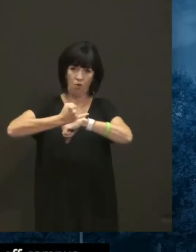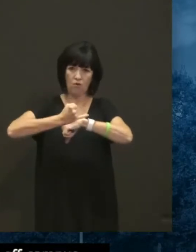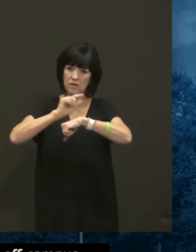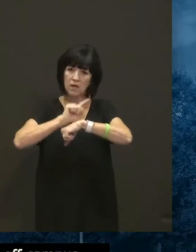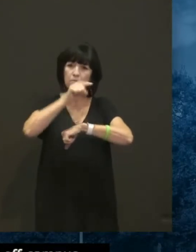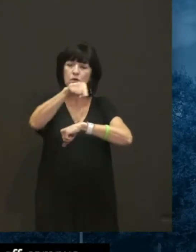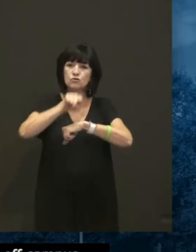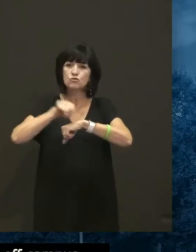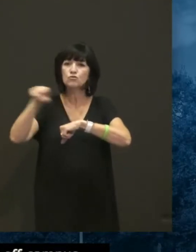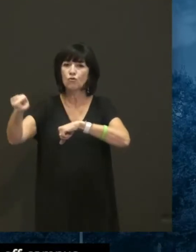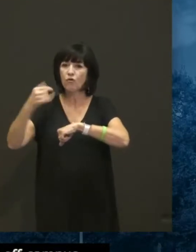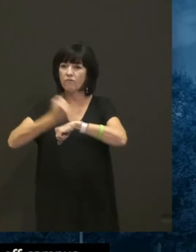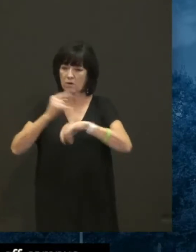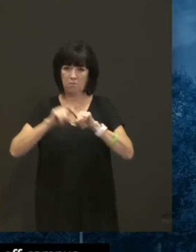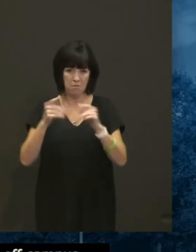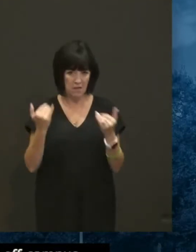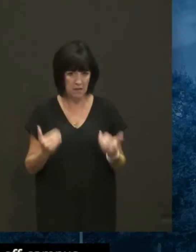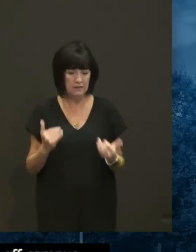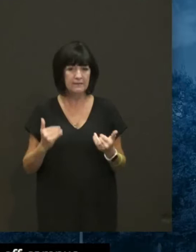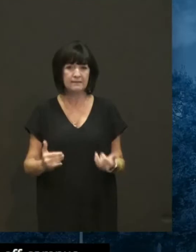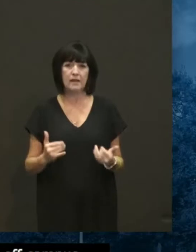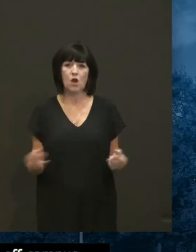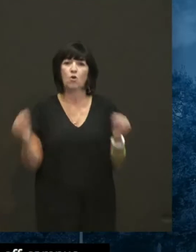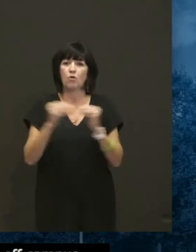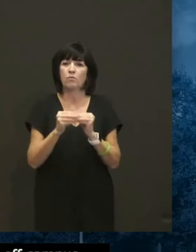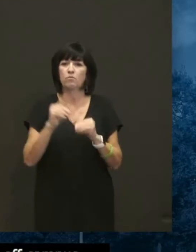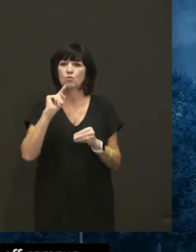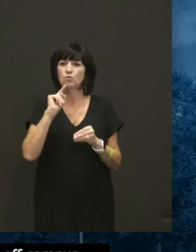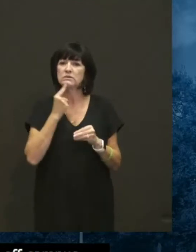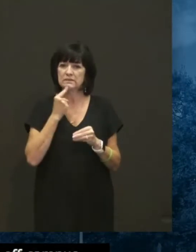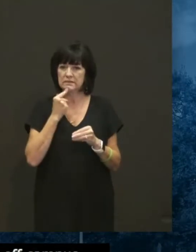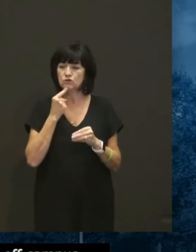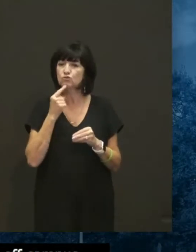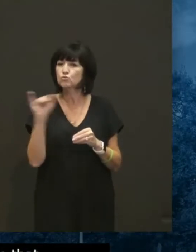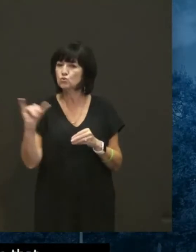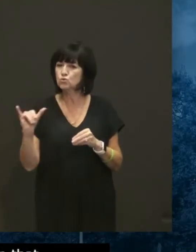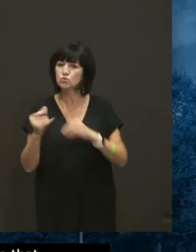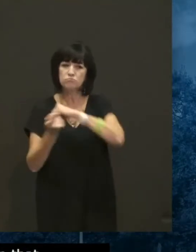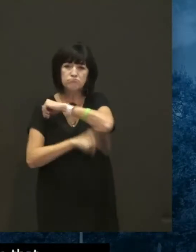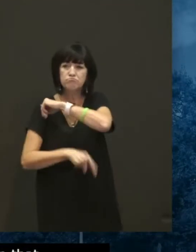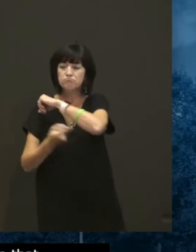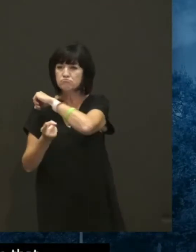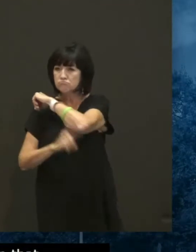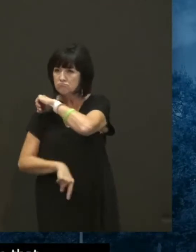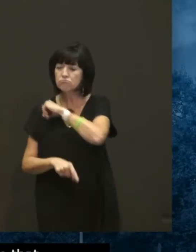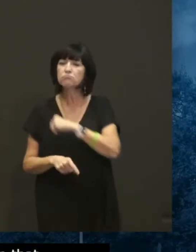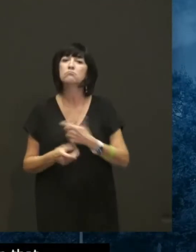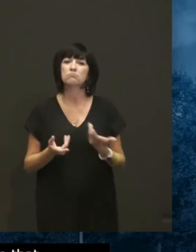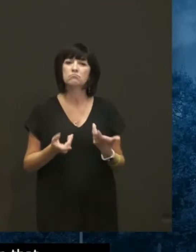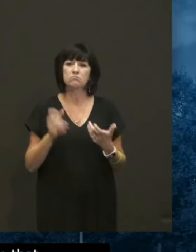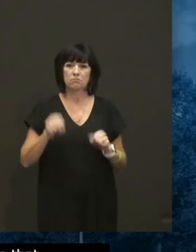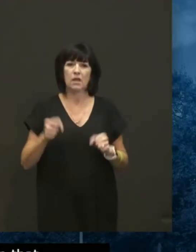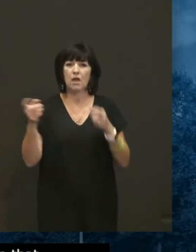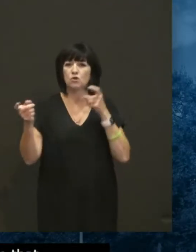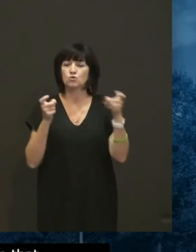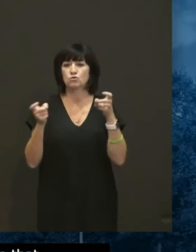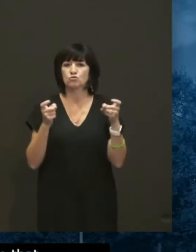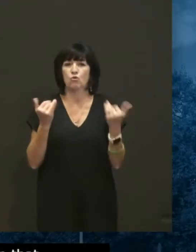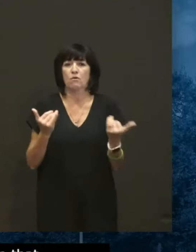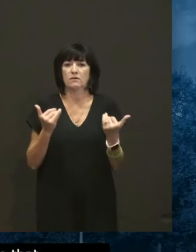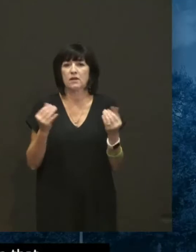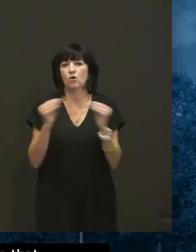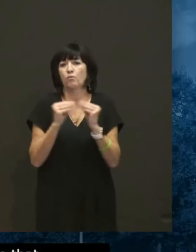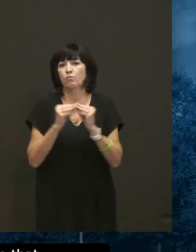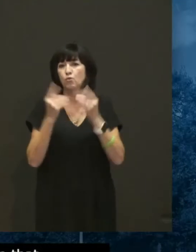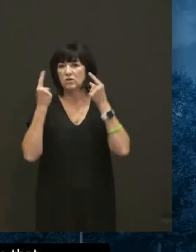but they've taken that seriously on each of the campuses, and so far it looks like we've been able to have some success